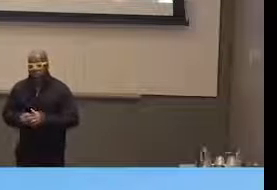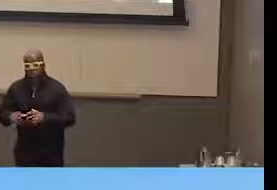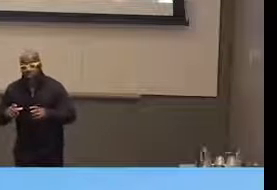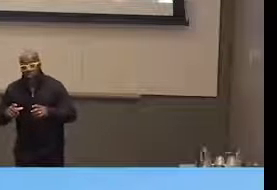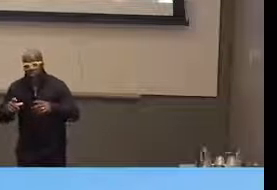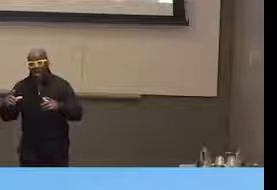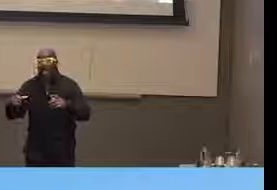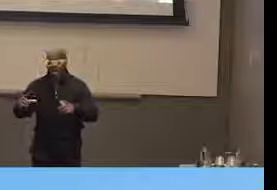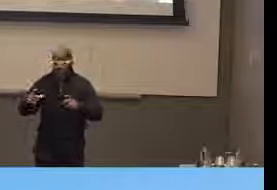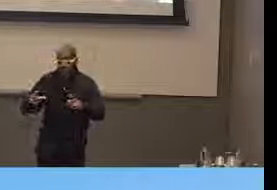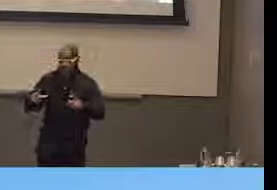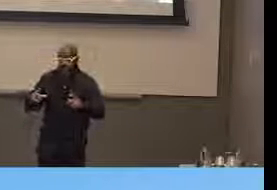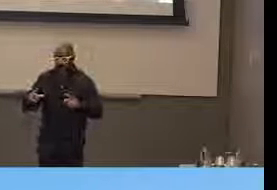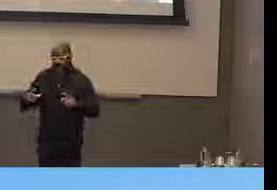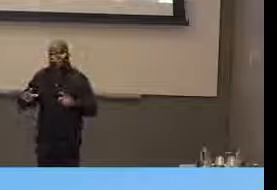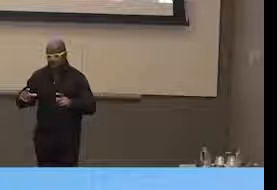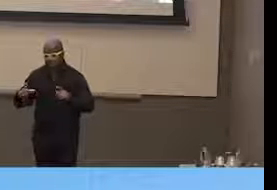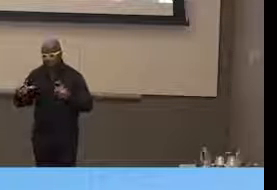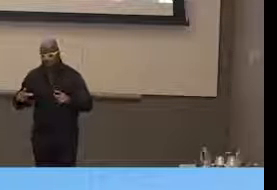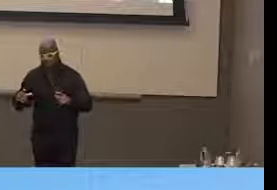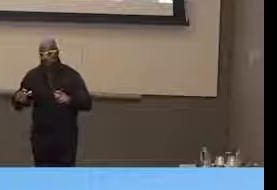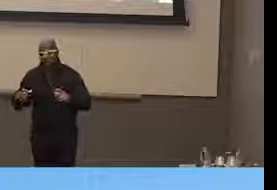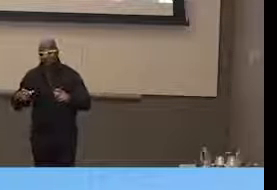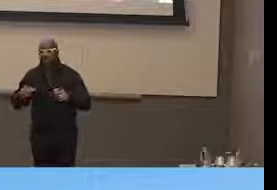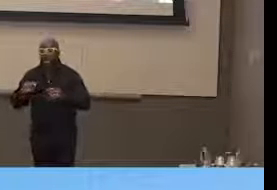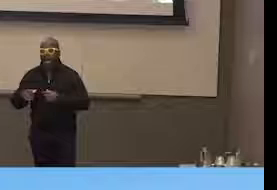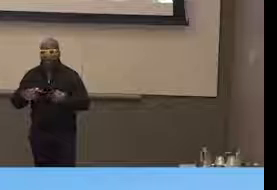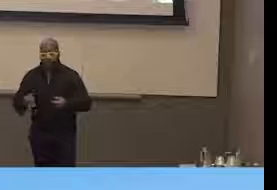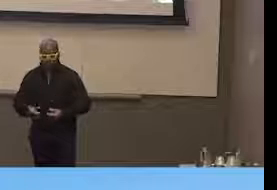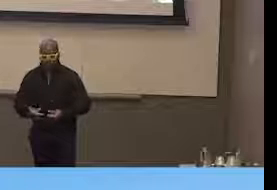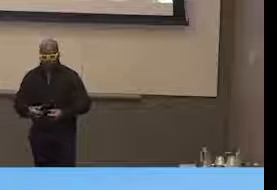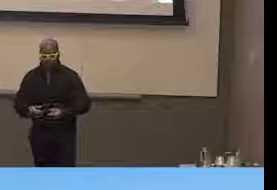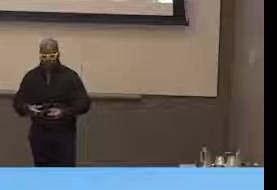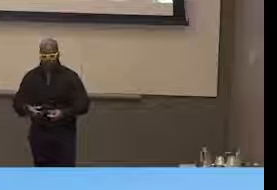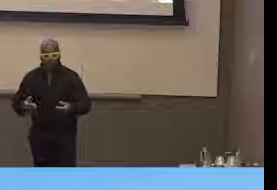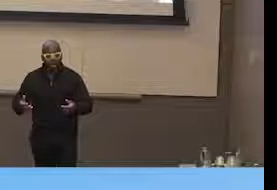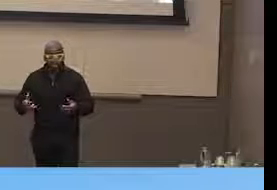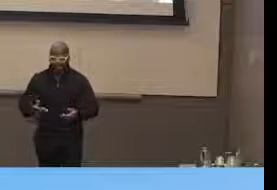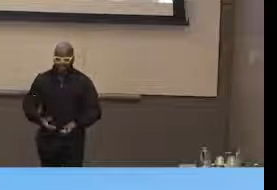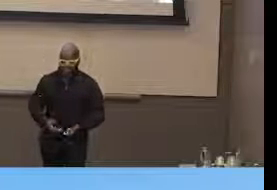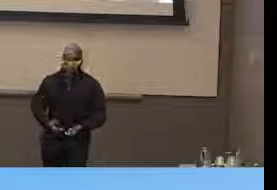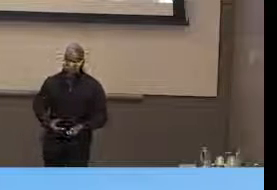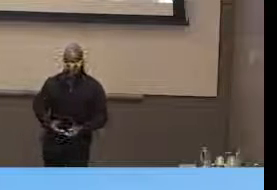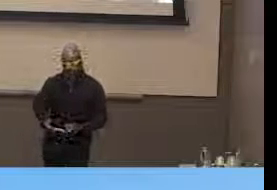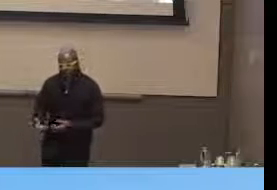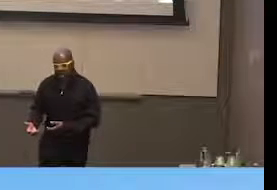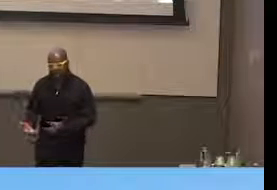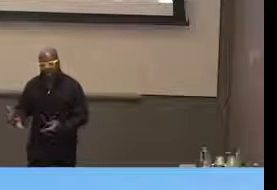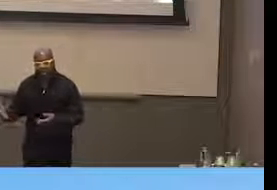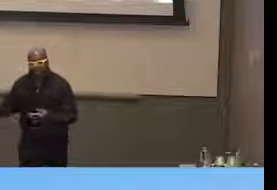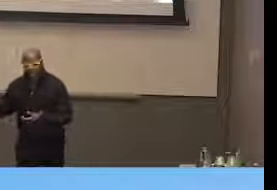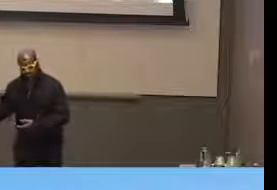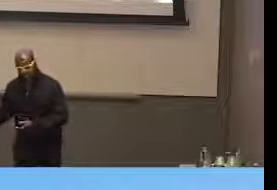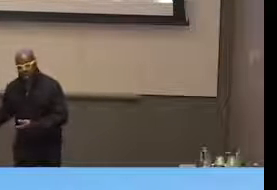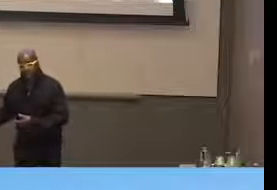That's also where most of the conflicts tend to happen. So most of the conflict reports that we've received, and by we, I